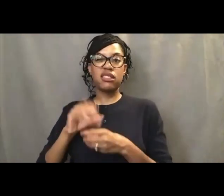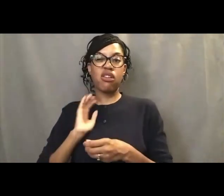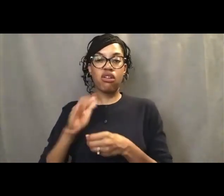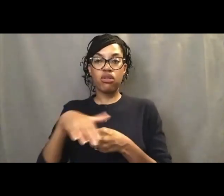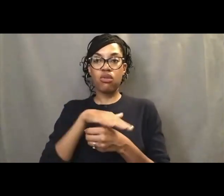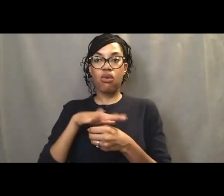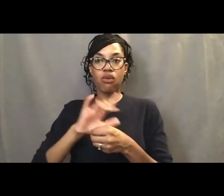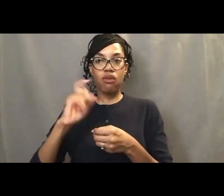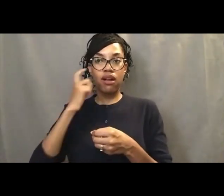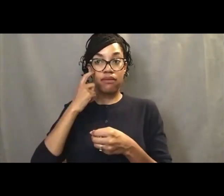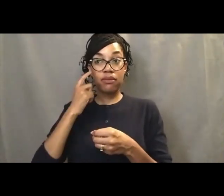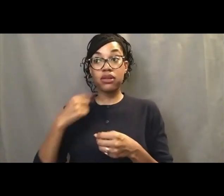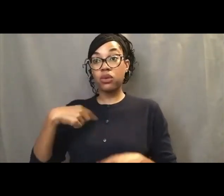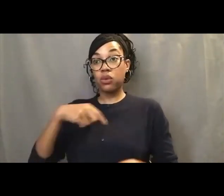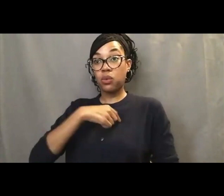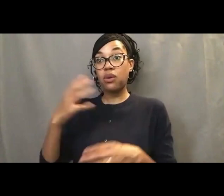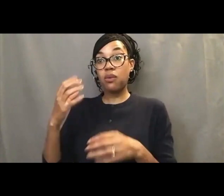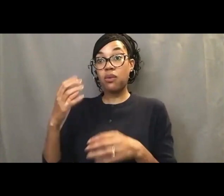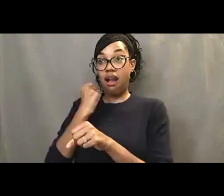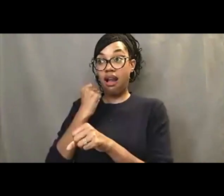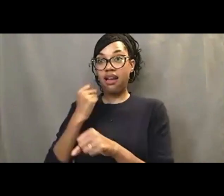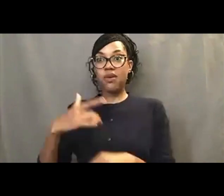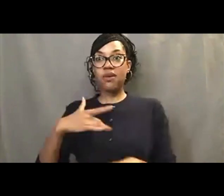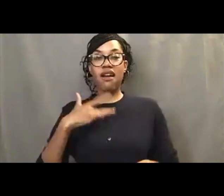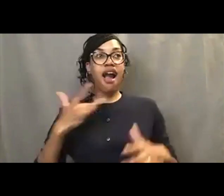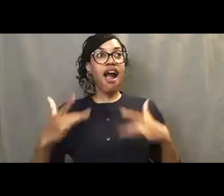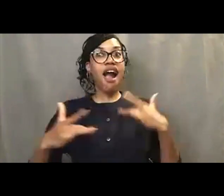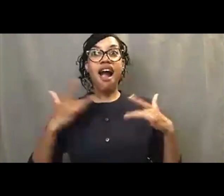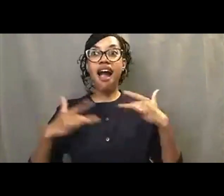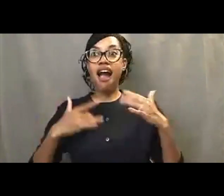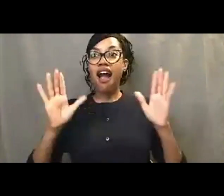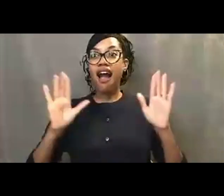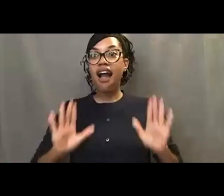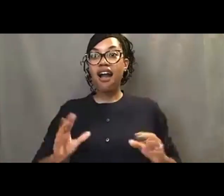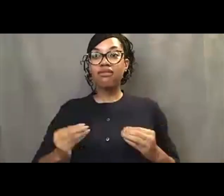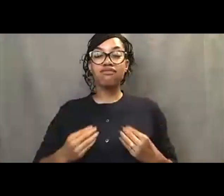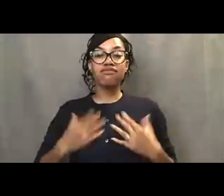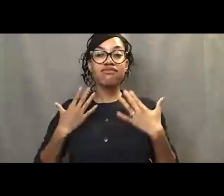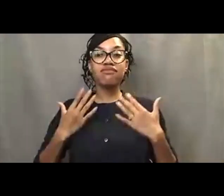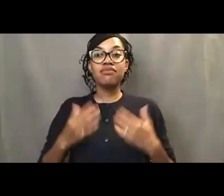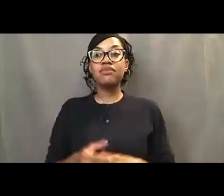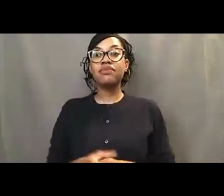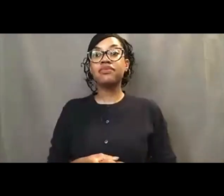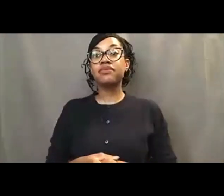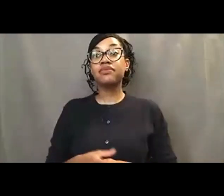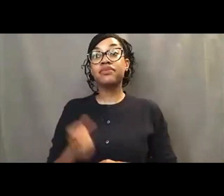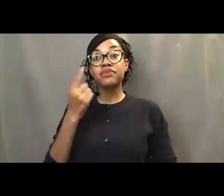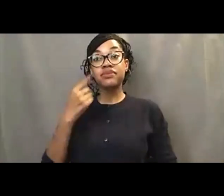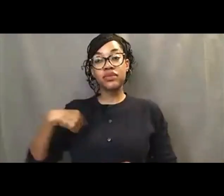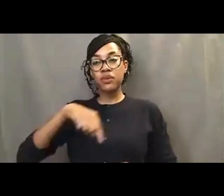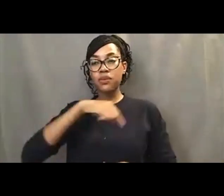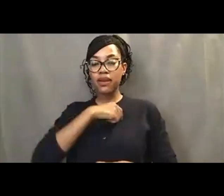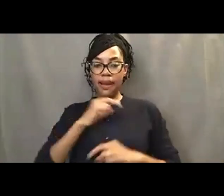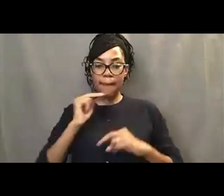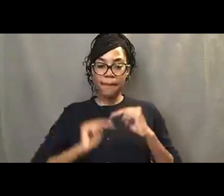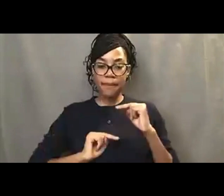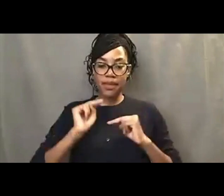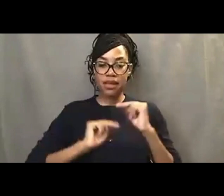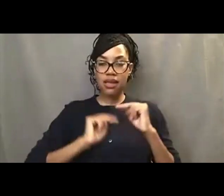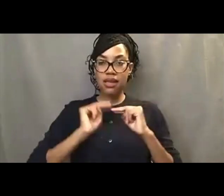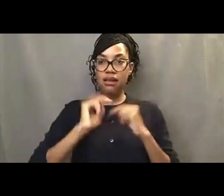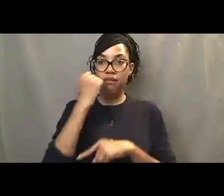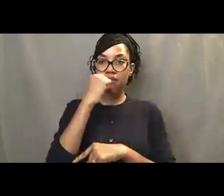And we were feeling pretty great. We had built up this movement